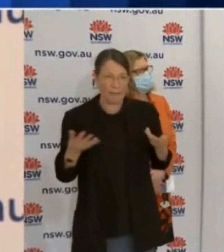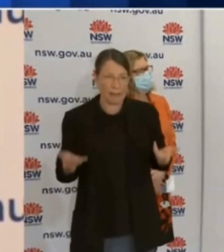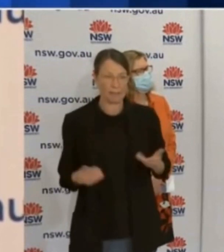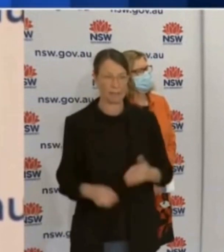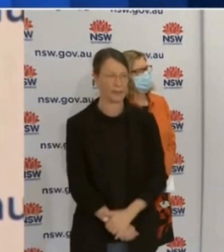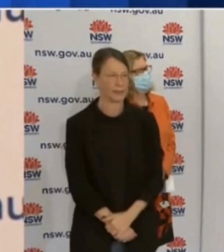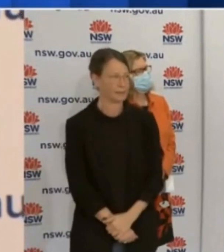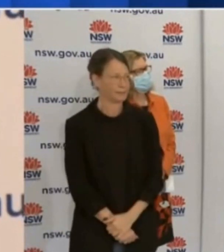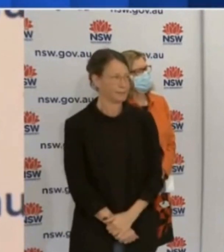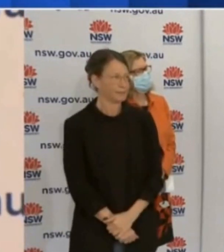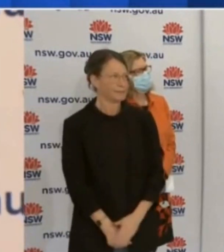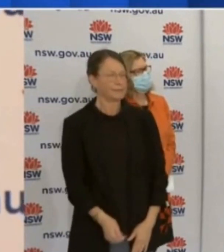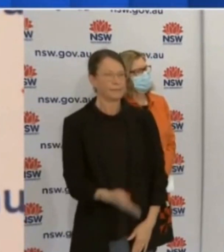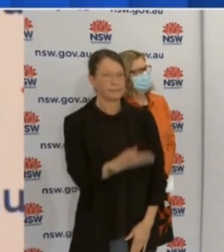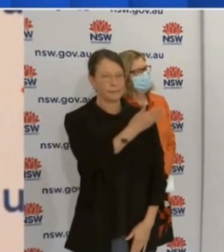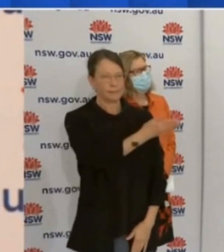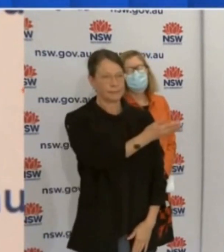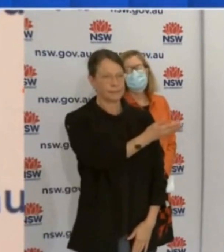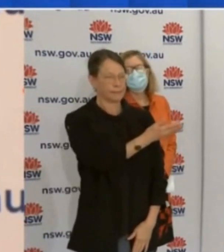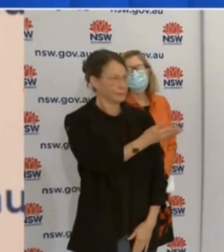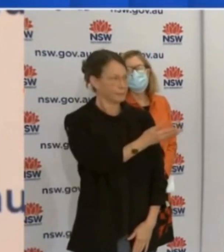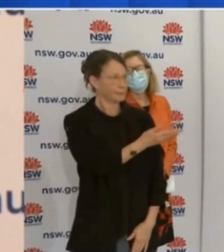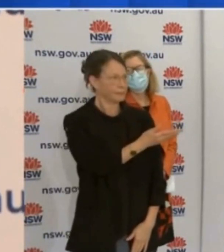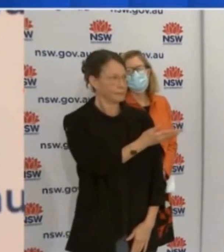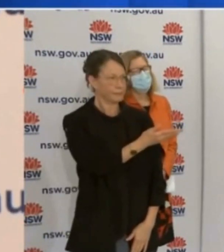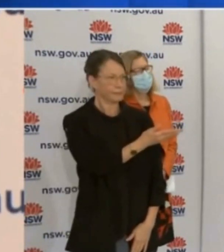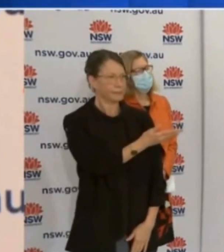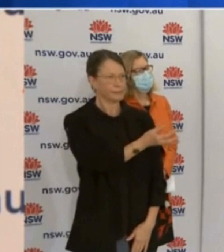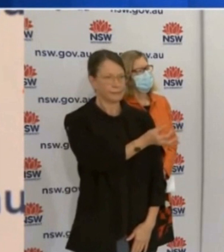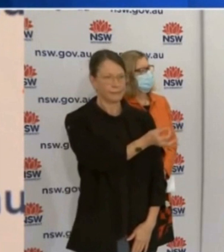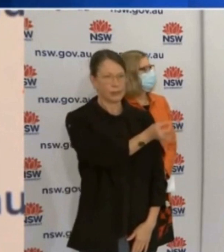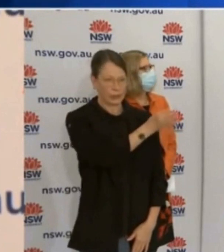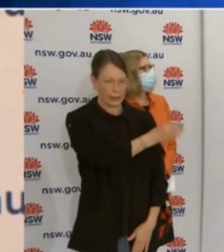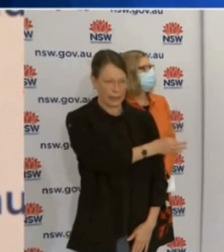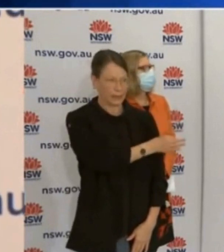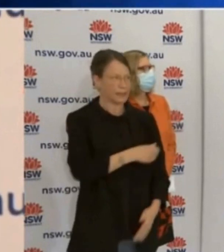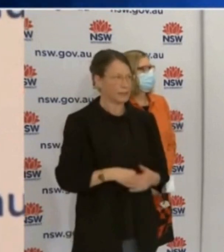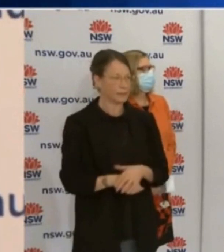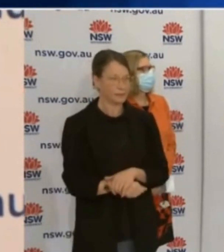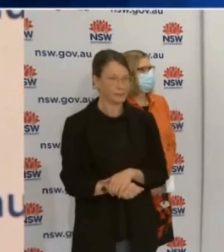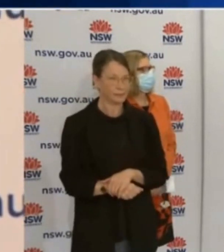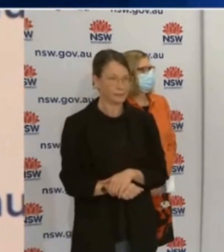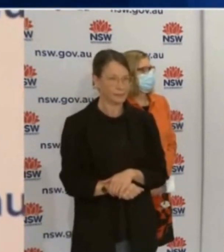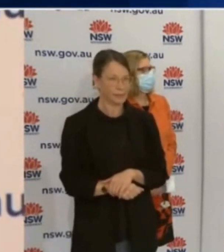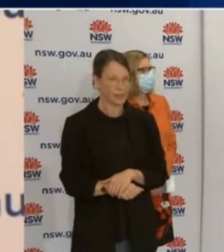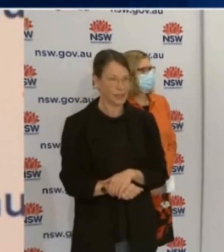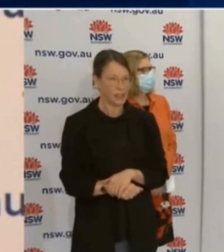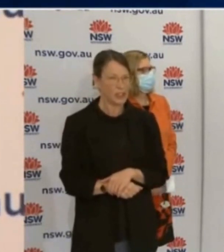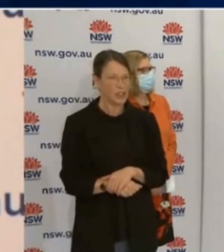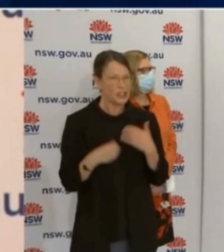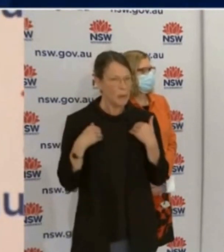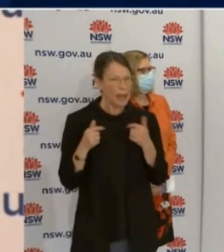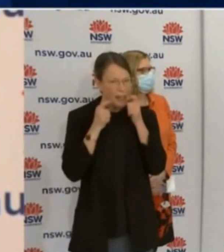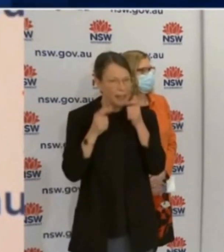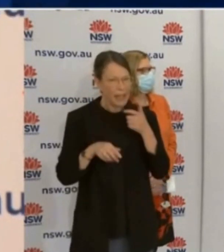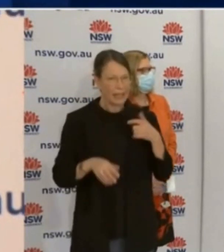sorry, Alex. Yeah. Sorry, Alex, I just missed health workers make okay. for them to have to... I am of the